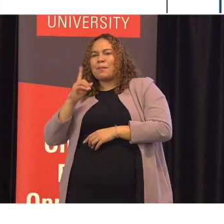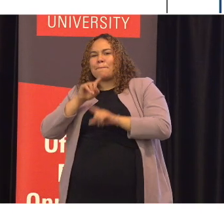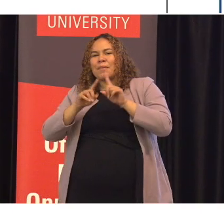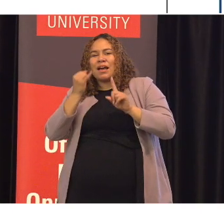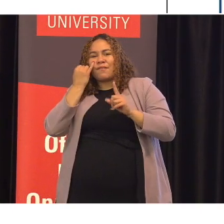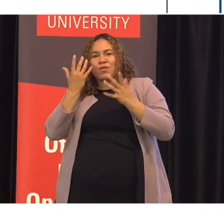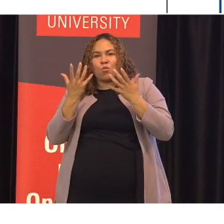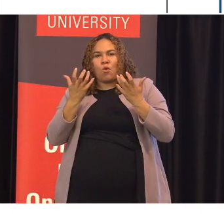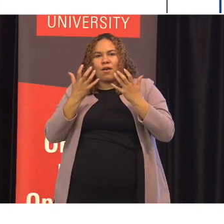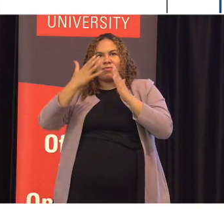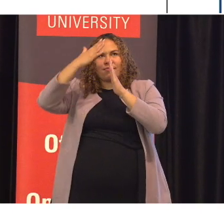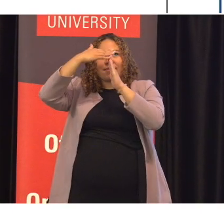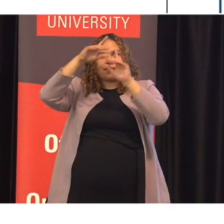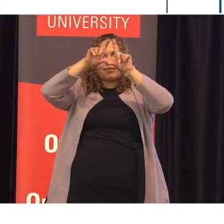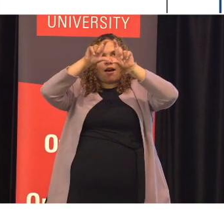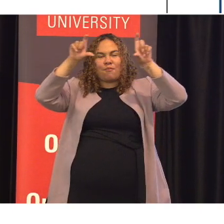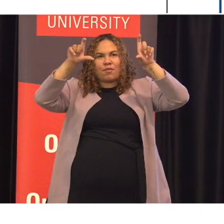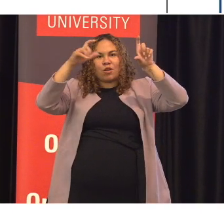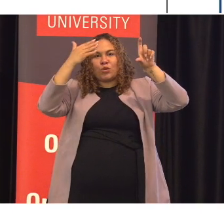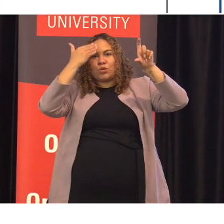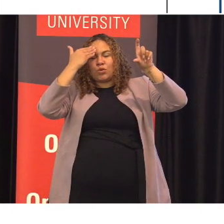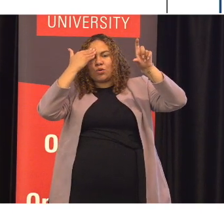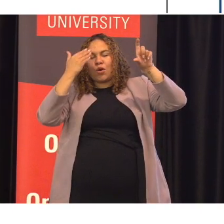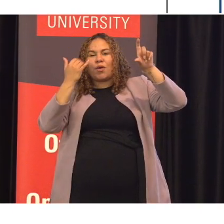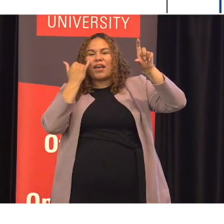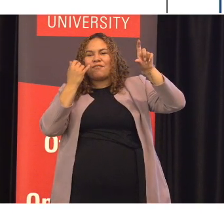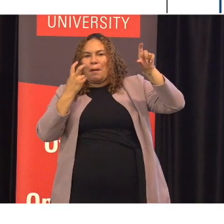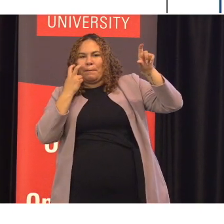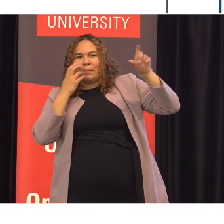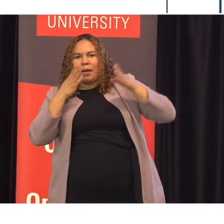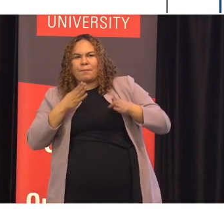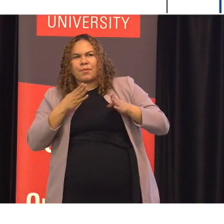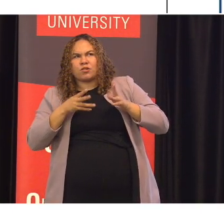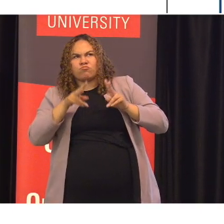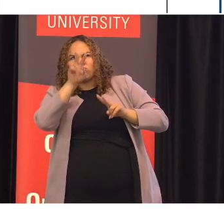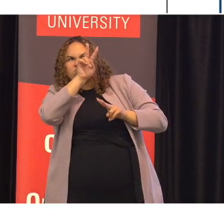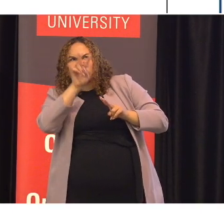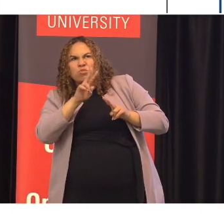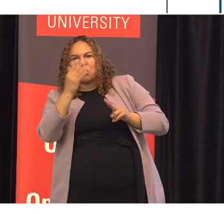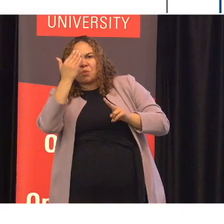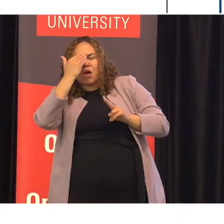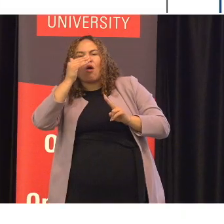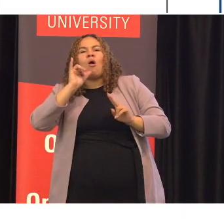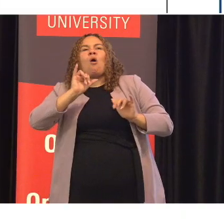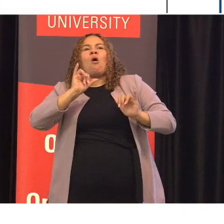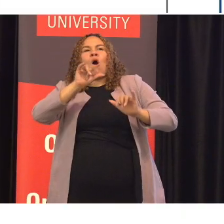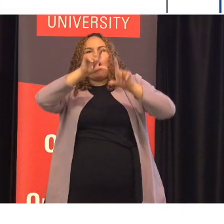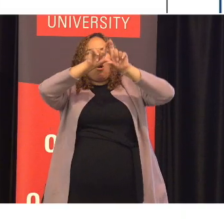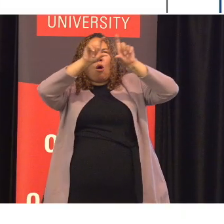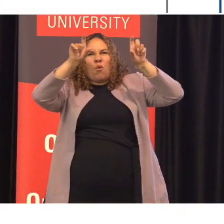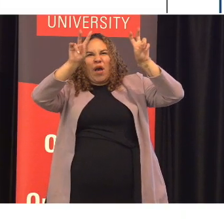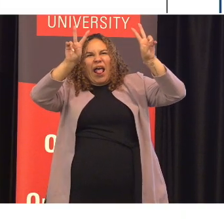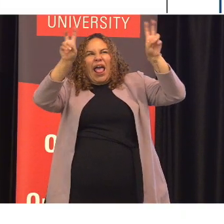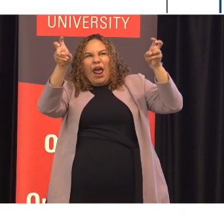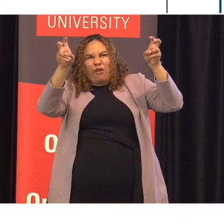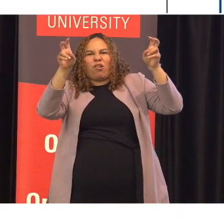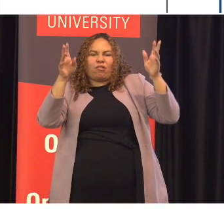row so that it tells somebody that's blind when they're navigating that table, correlates what